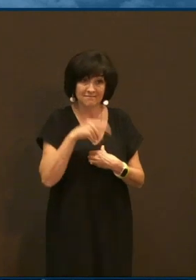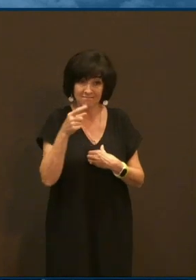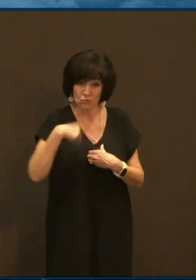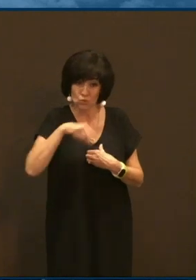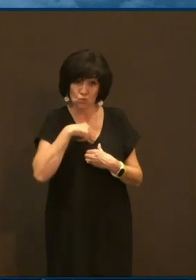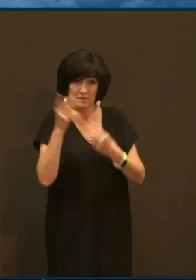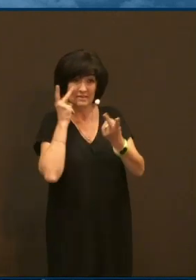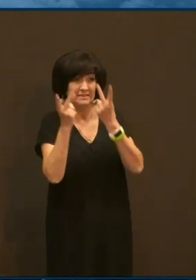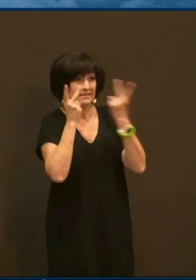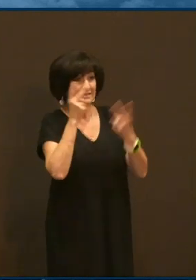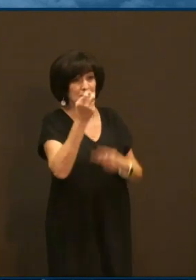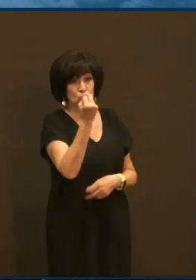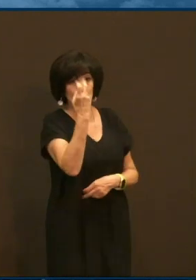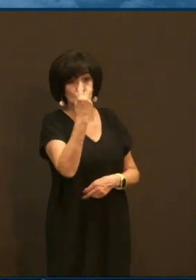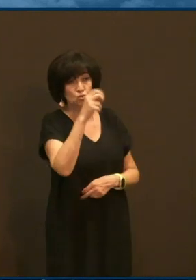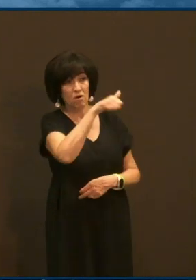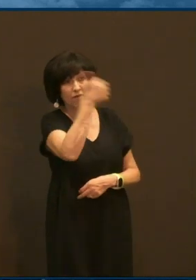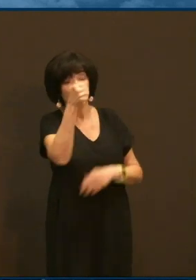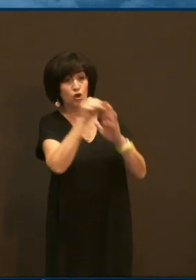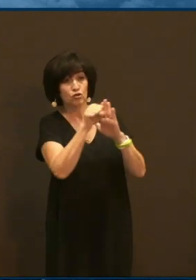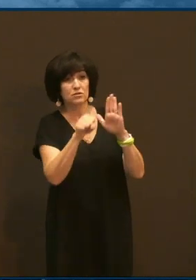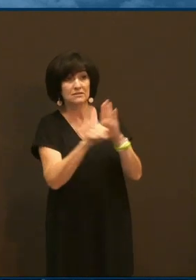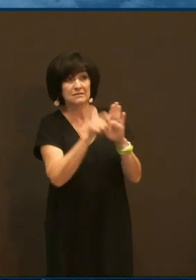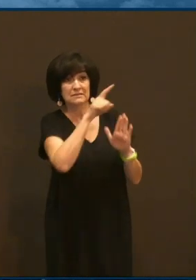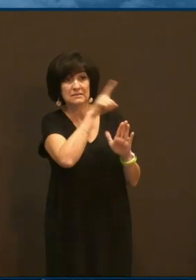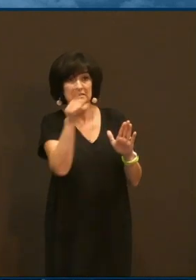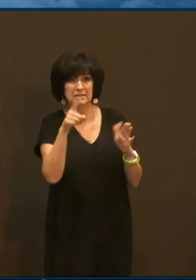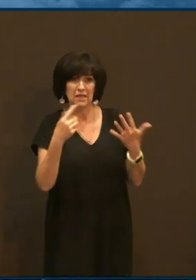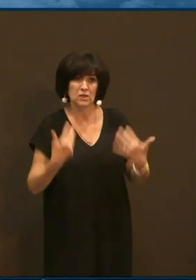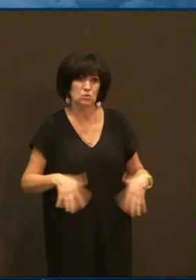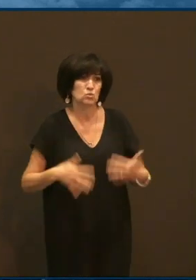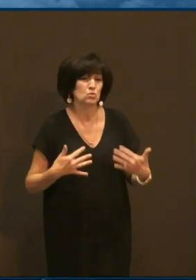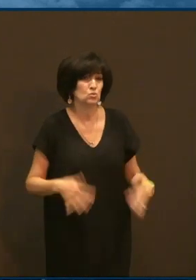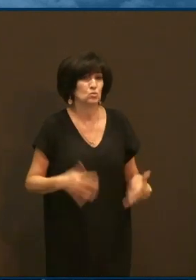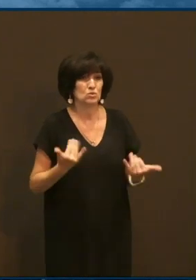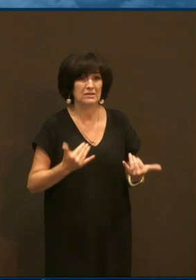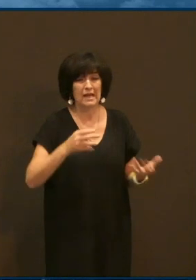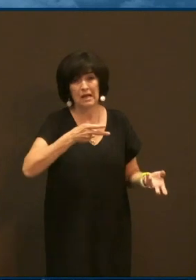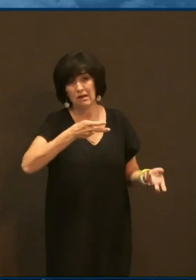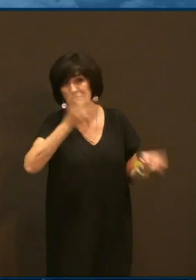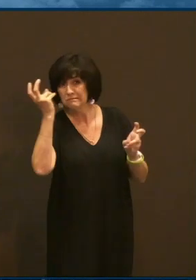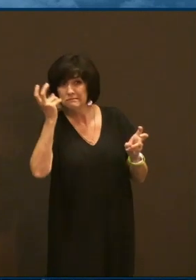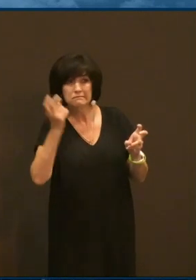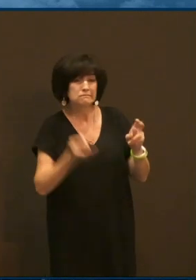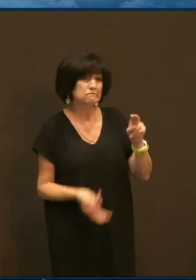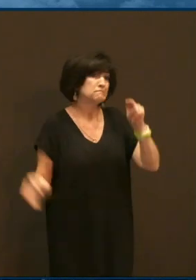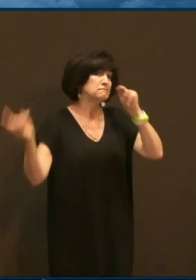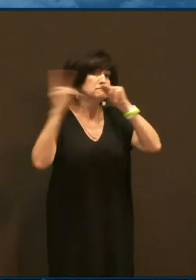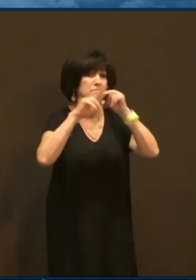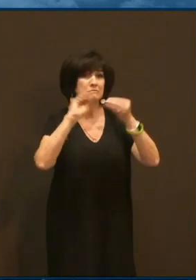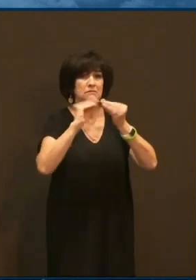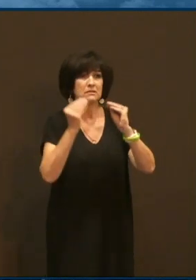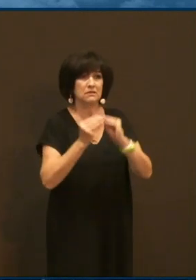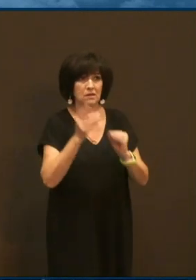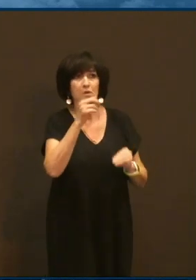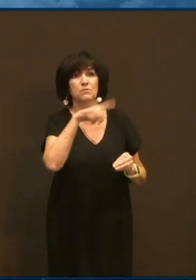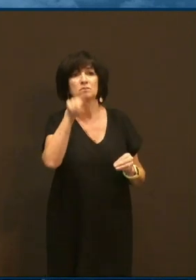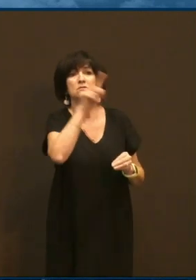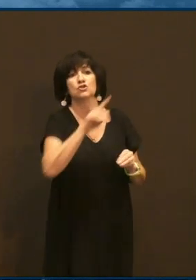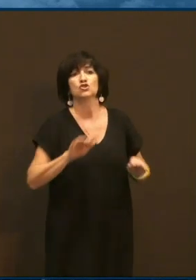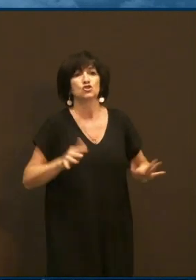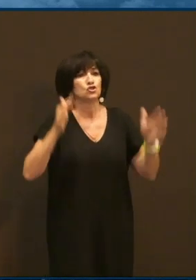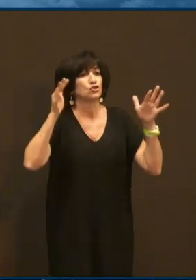seen really significant increases in their positive cases, it tends to be in environments that aren't